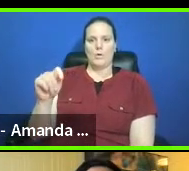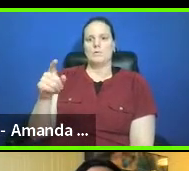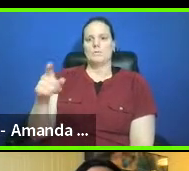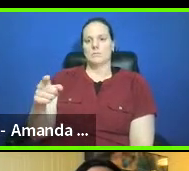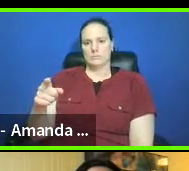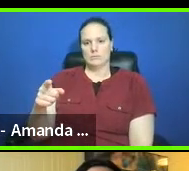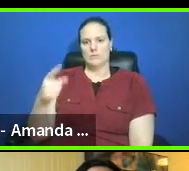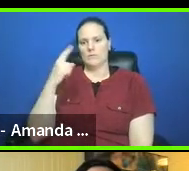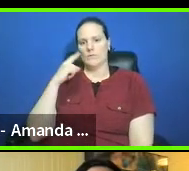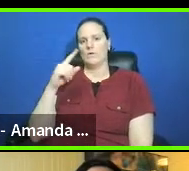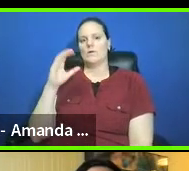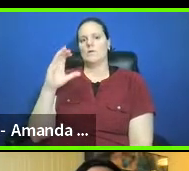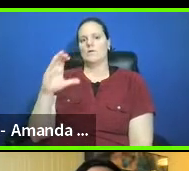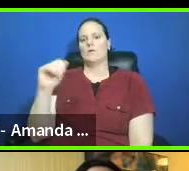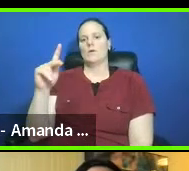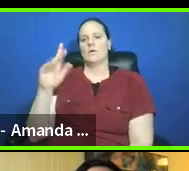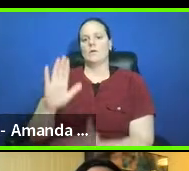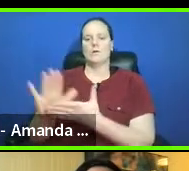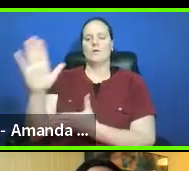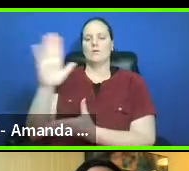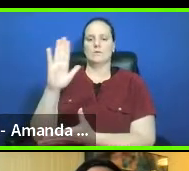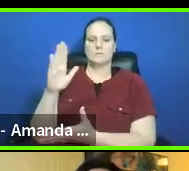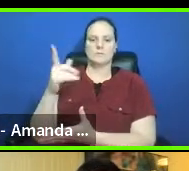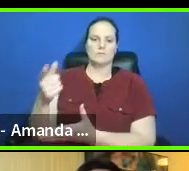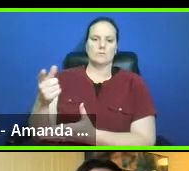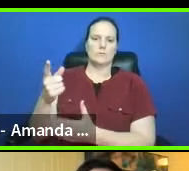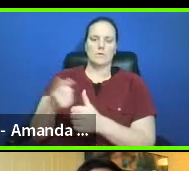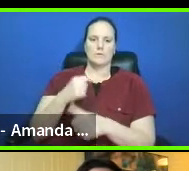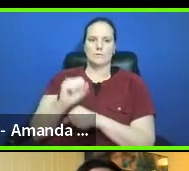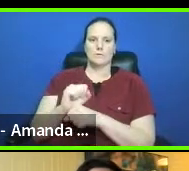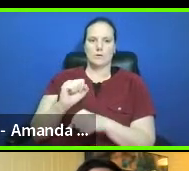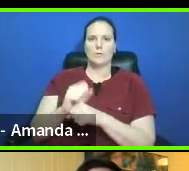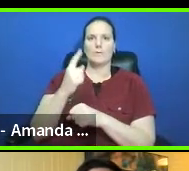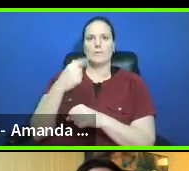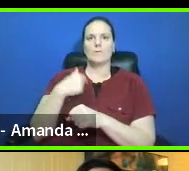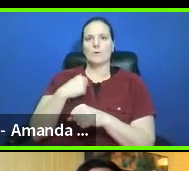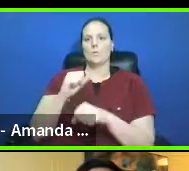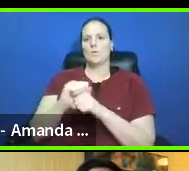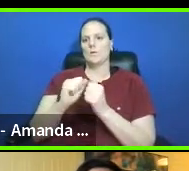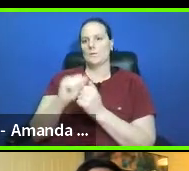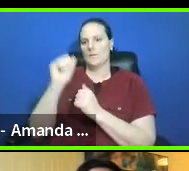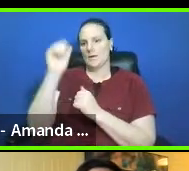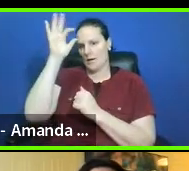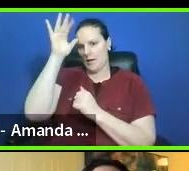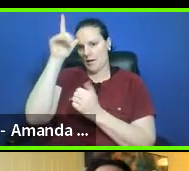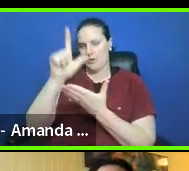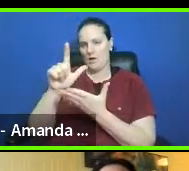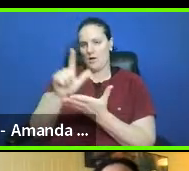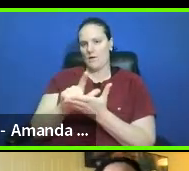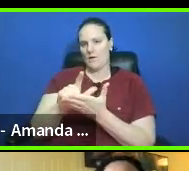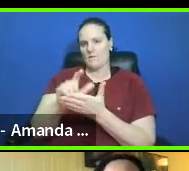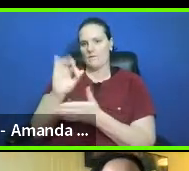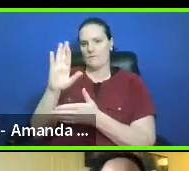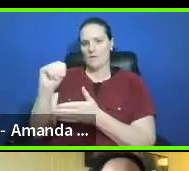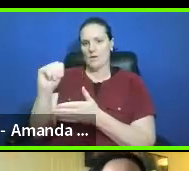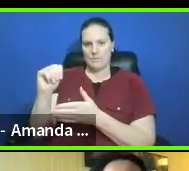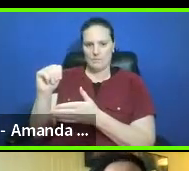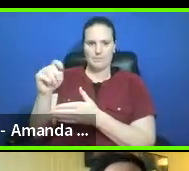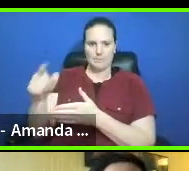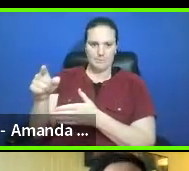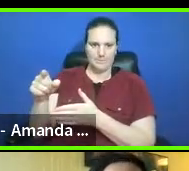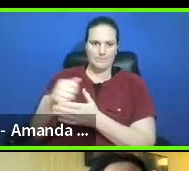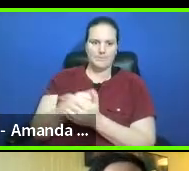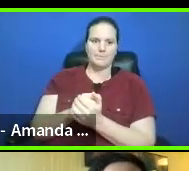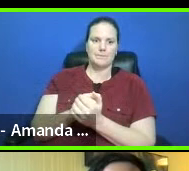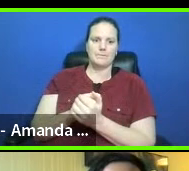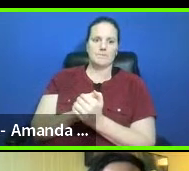Manager for Clark College. First job for me was working with my dad in his law firm as a typist, I believe.